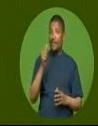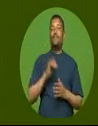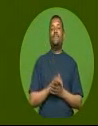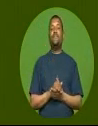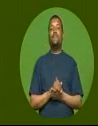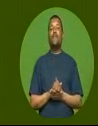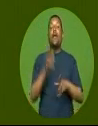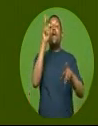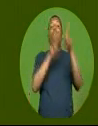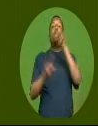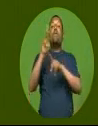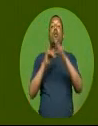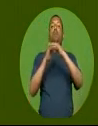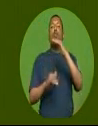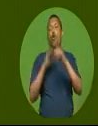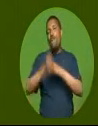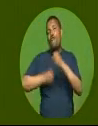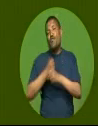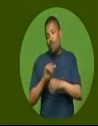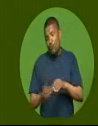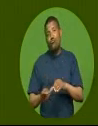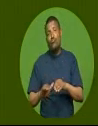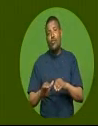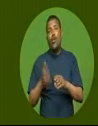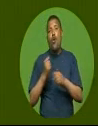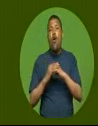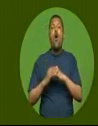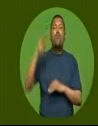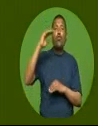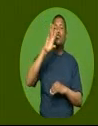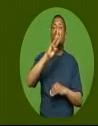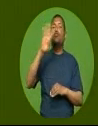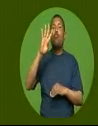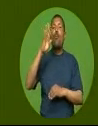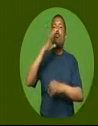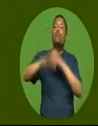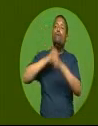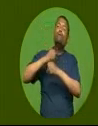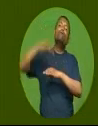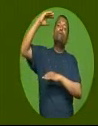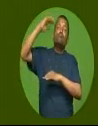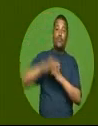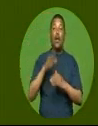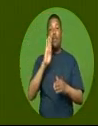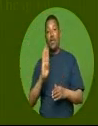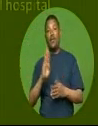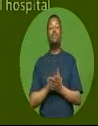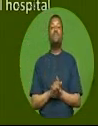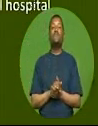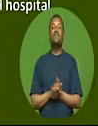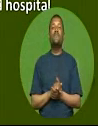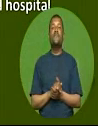A. People below 15 or above 64 years old.